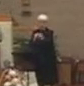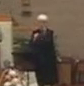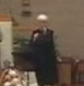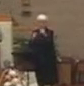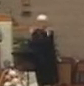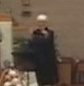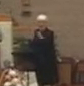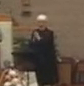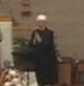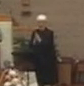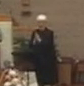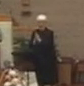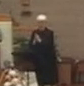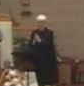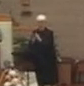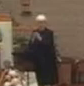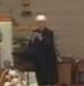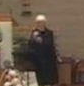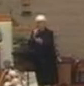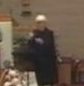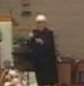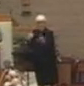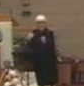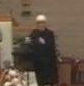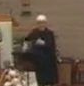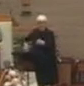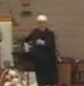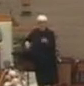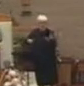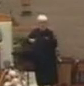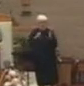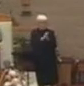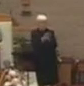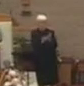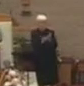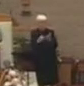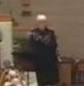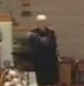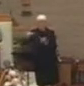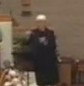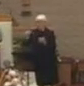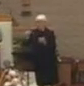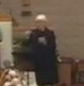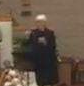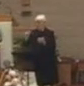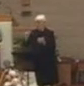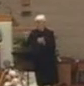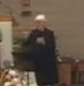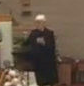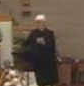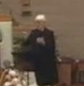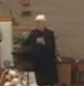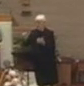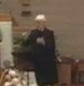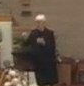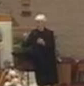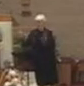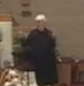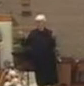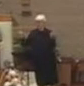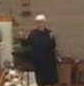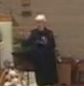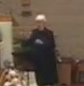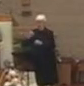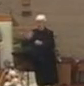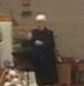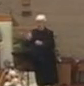ask her for a book that she does not have yet. This book is done by James Martin. It's called Jesus,